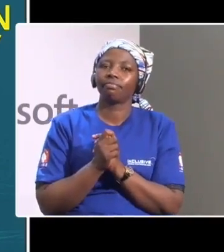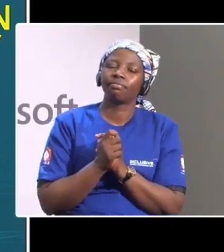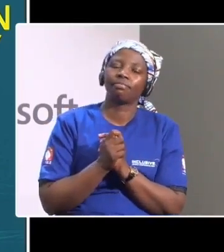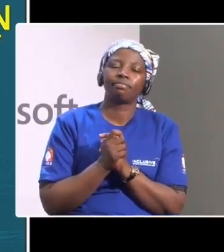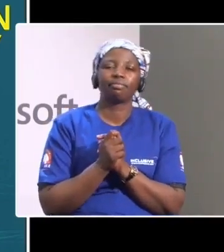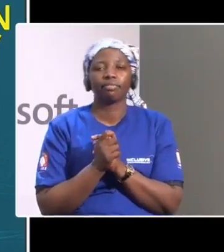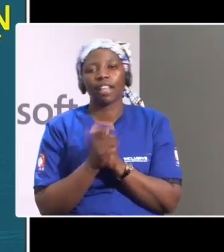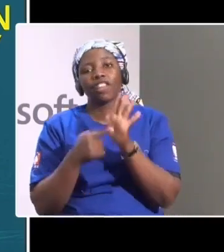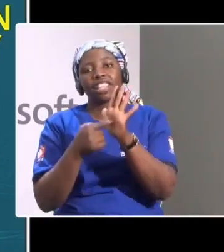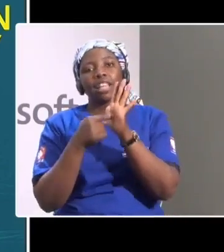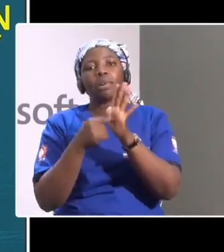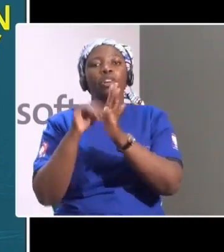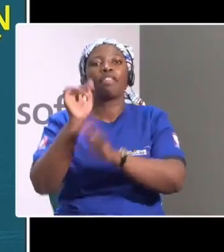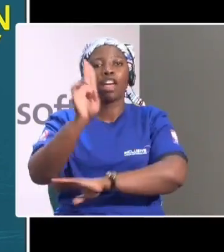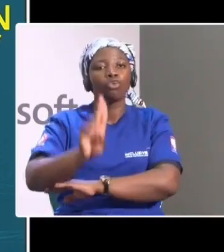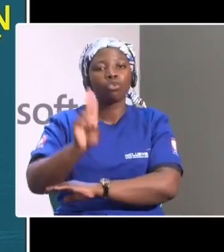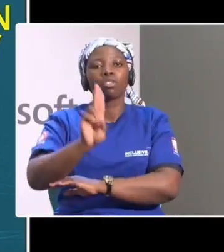for example, of the use of